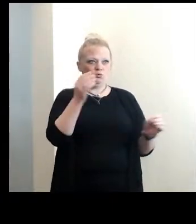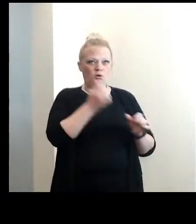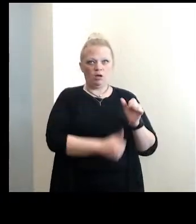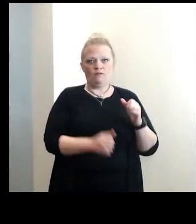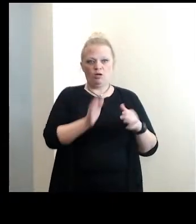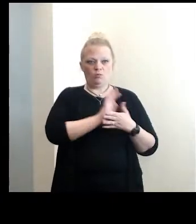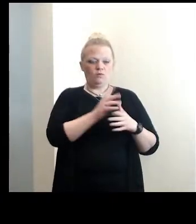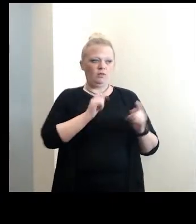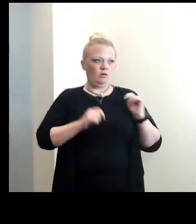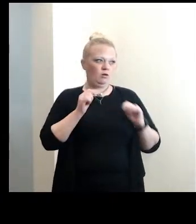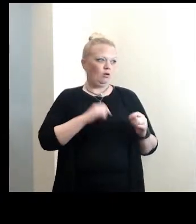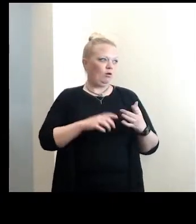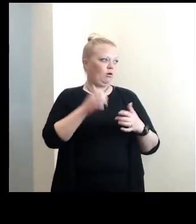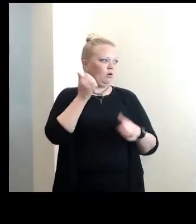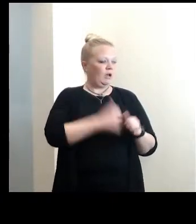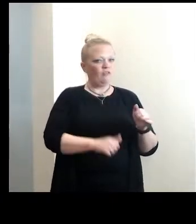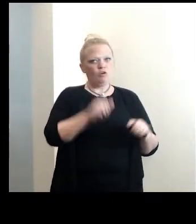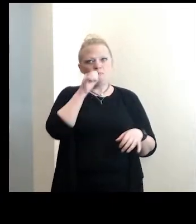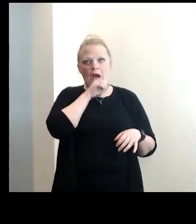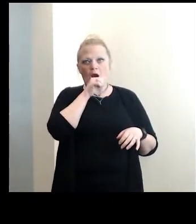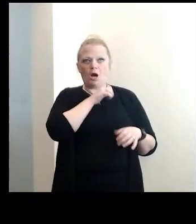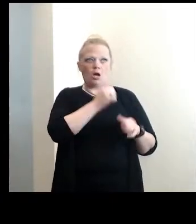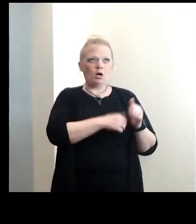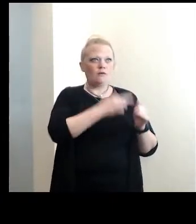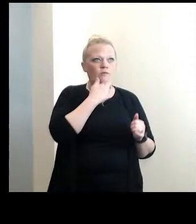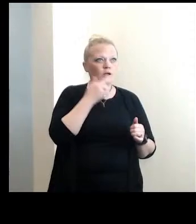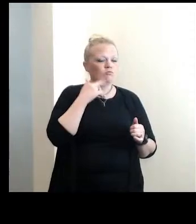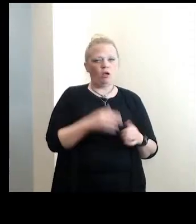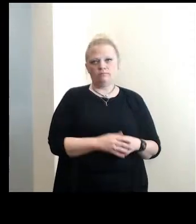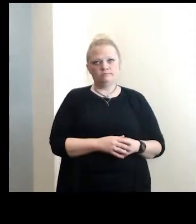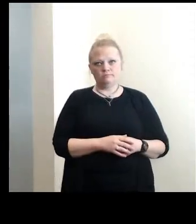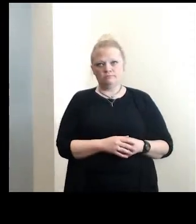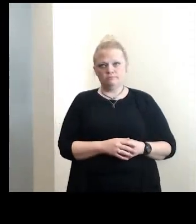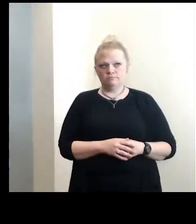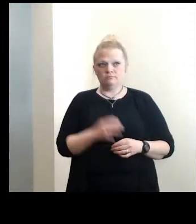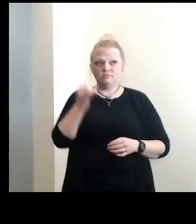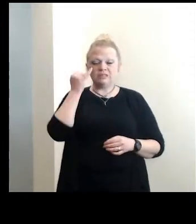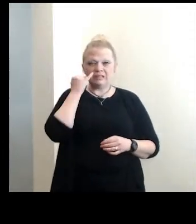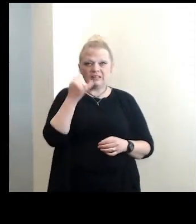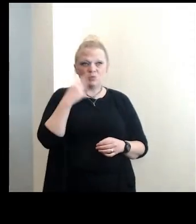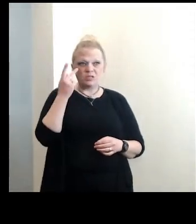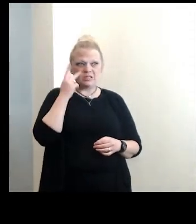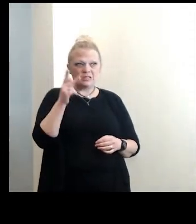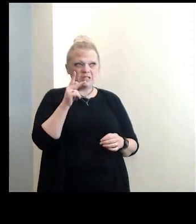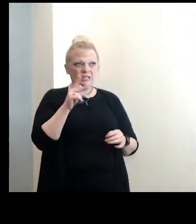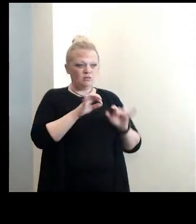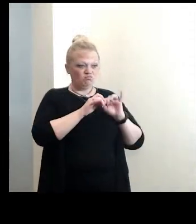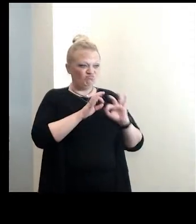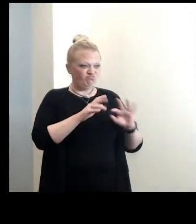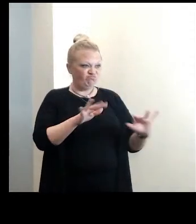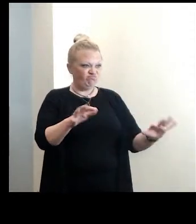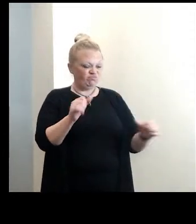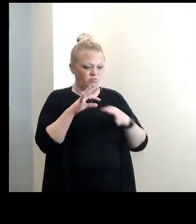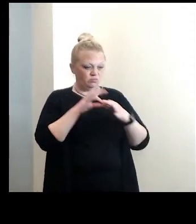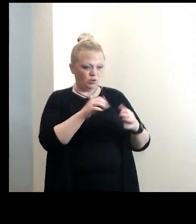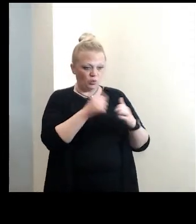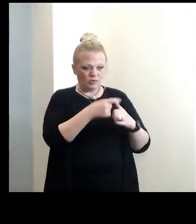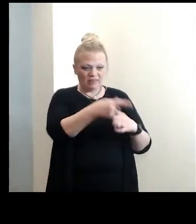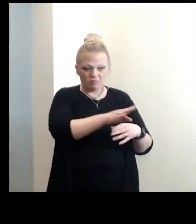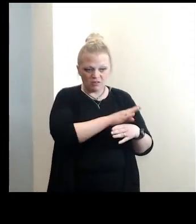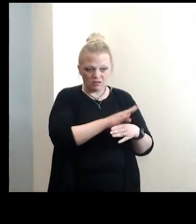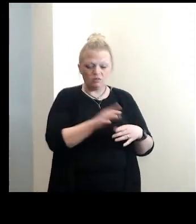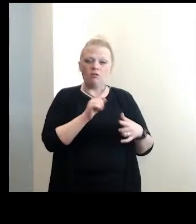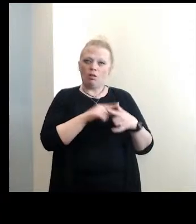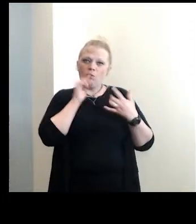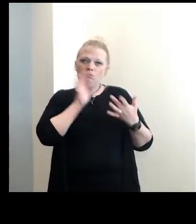movie theater, every bar, every restaurant. If we see outbreaks associated with establishments, we will certainly be in touch